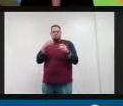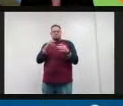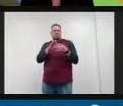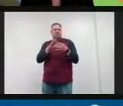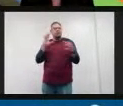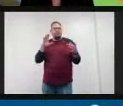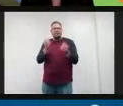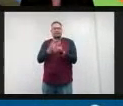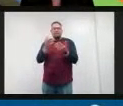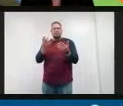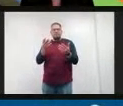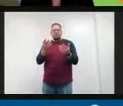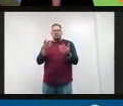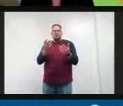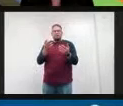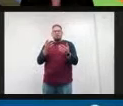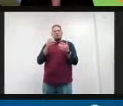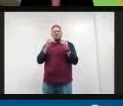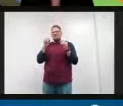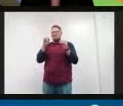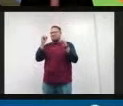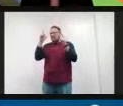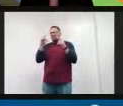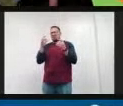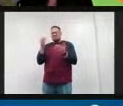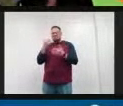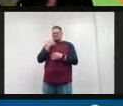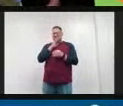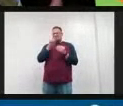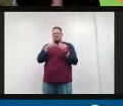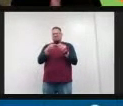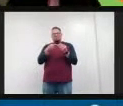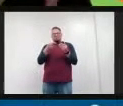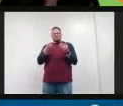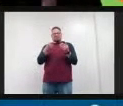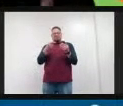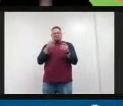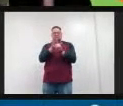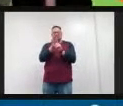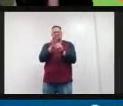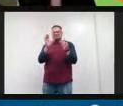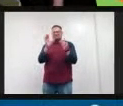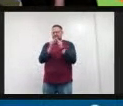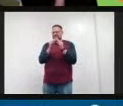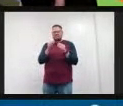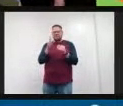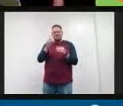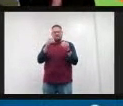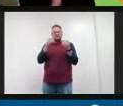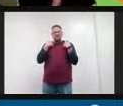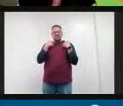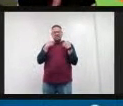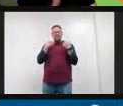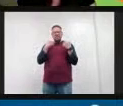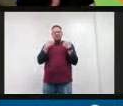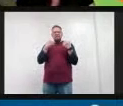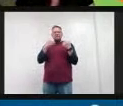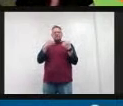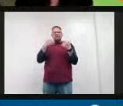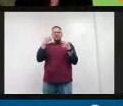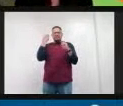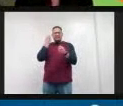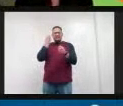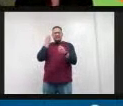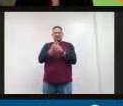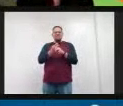thing, no surprises. What are we talking about? This is a public meeting. In public meeting, we should have difficult discussions. If